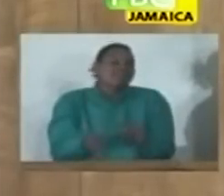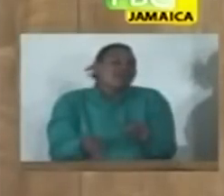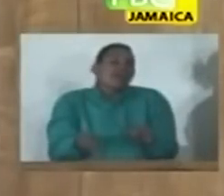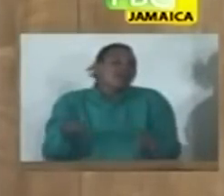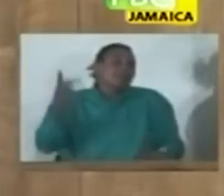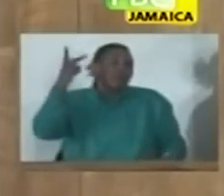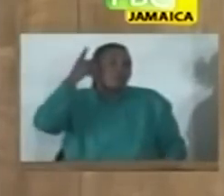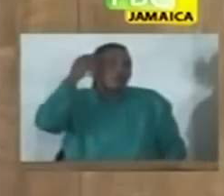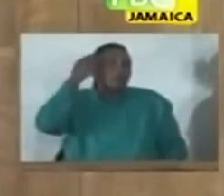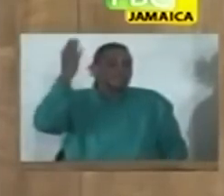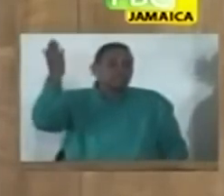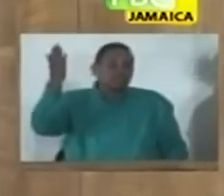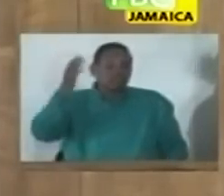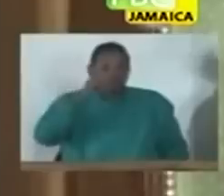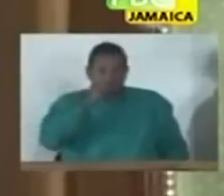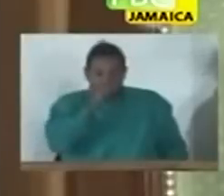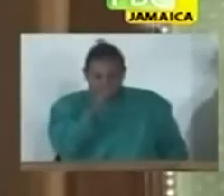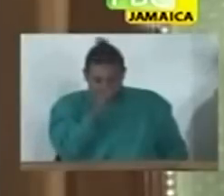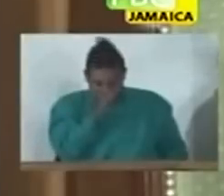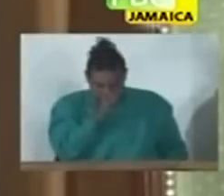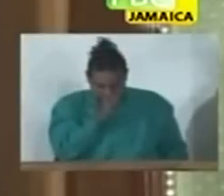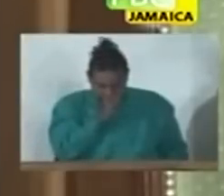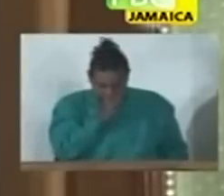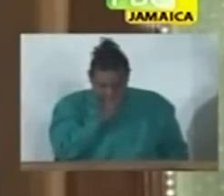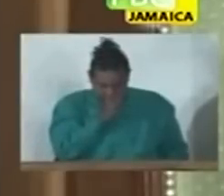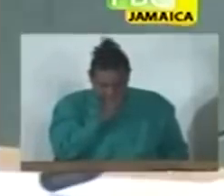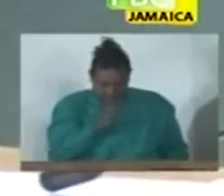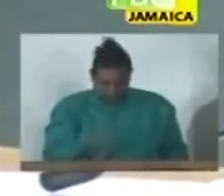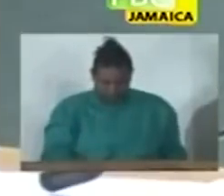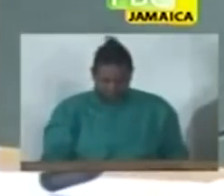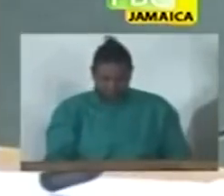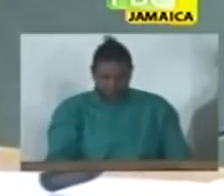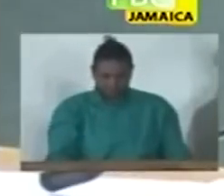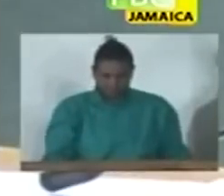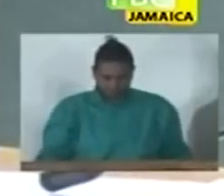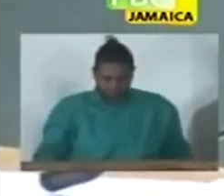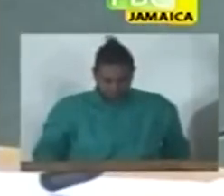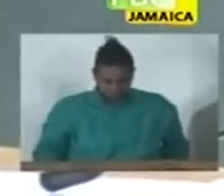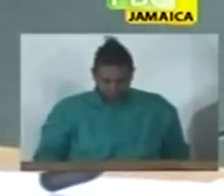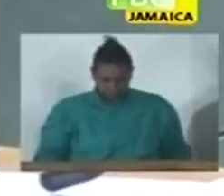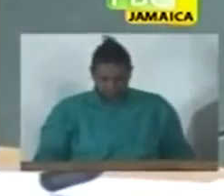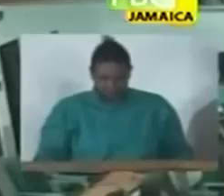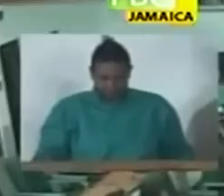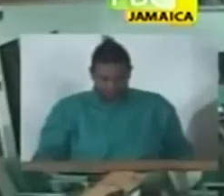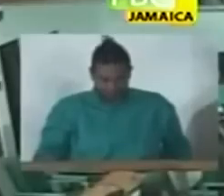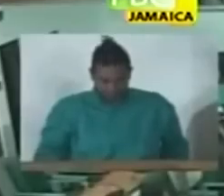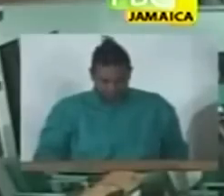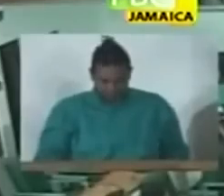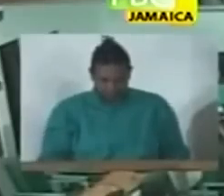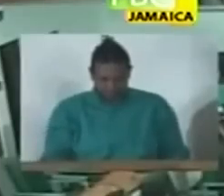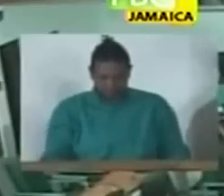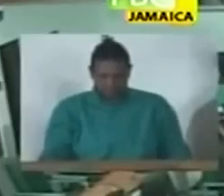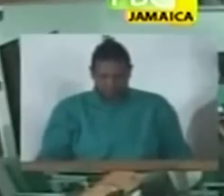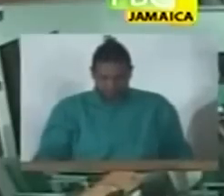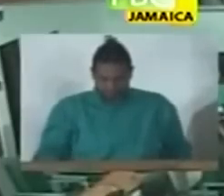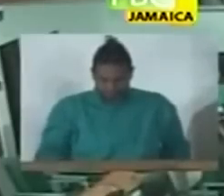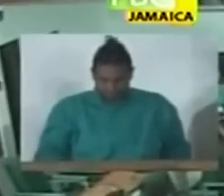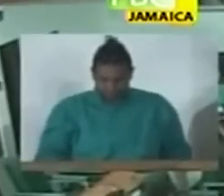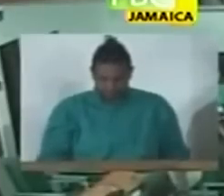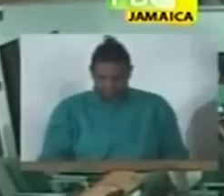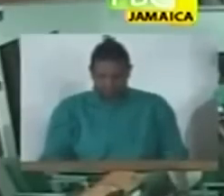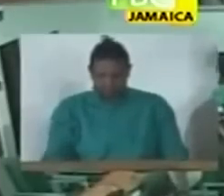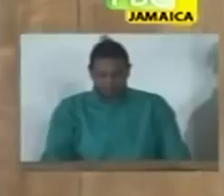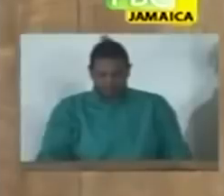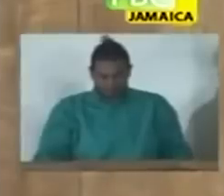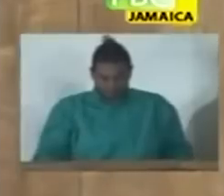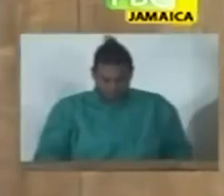Prime Minister, it cannot be in the Prime Minister's name. Hold on. It cannot be in the Prime Minister's